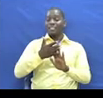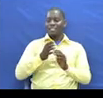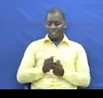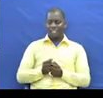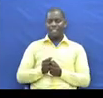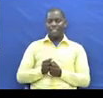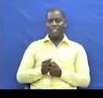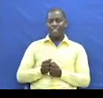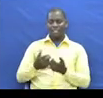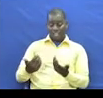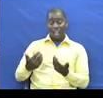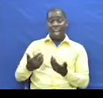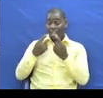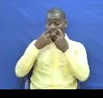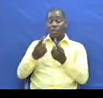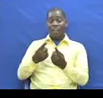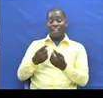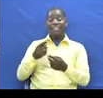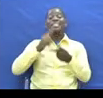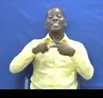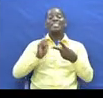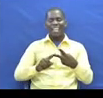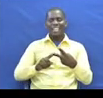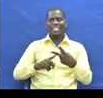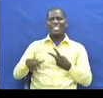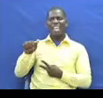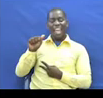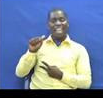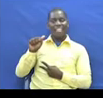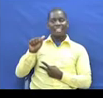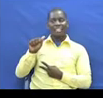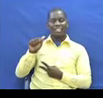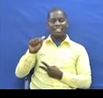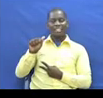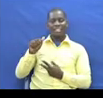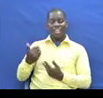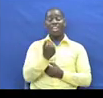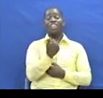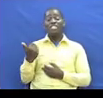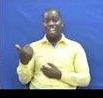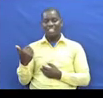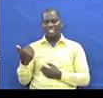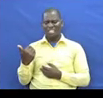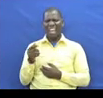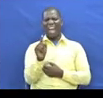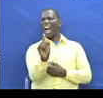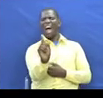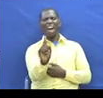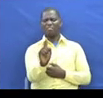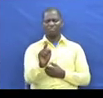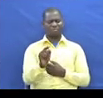entry. In the second ordered pair, is also A. That means it's solid that a child cannot have two